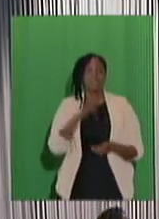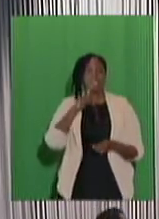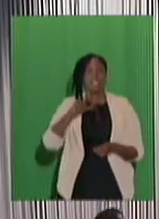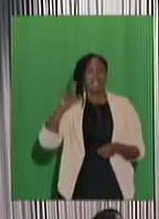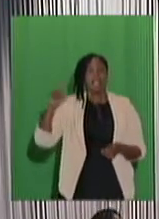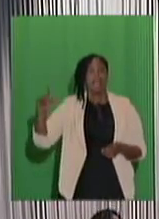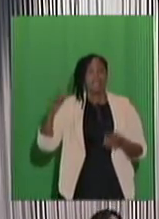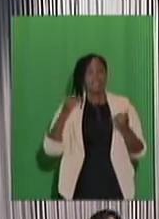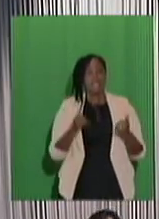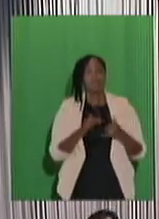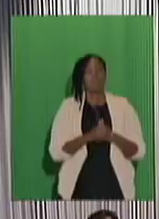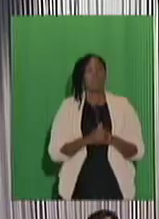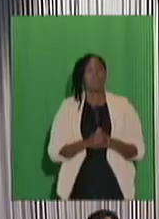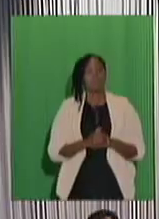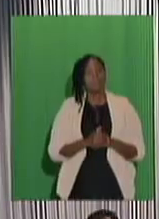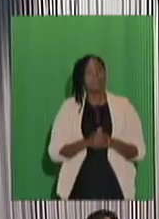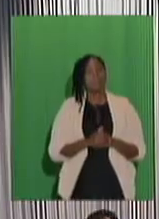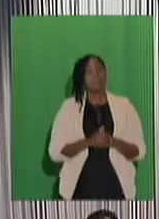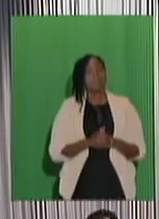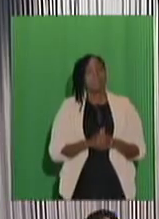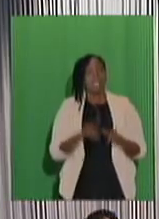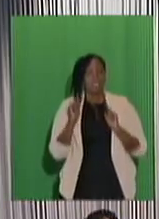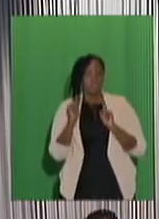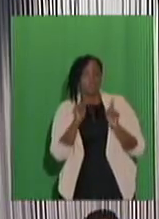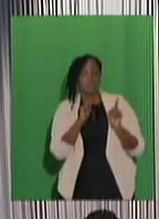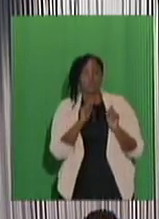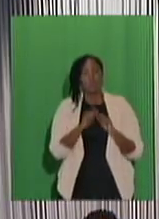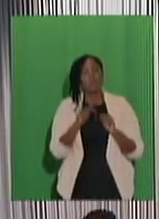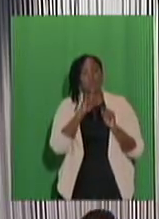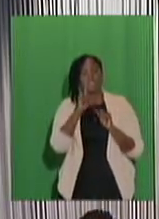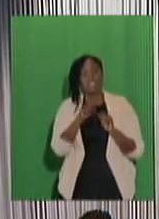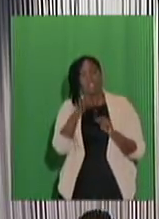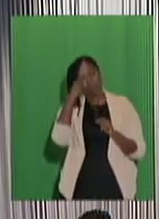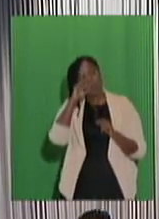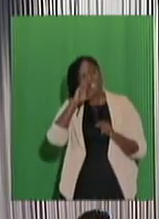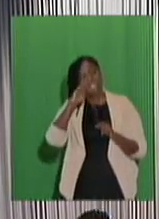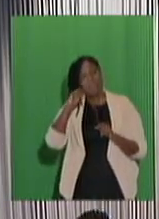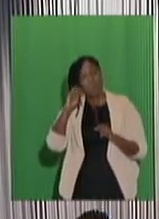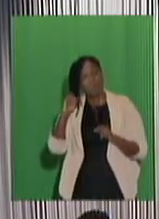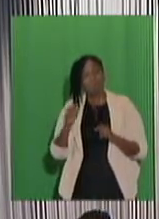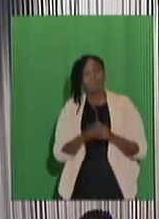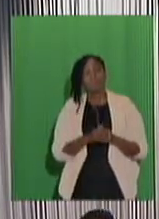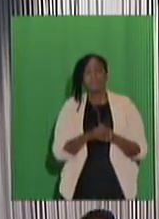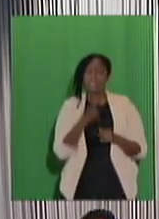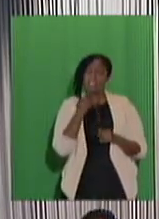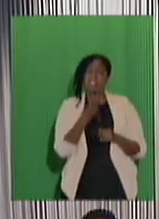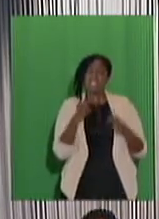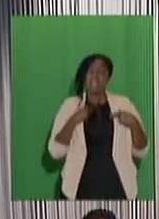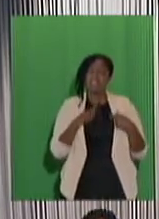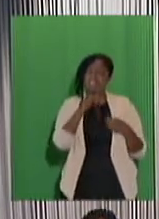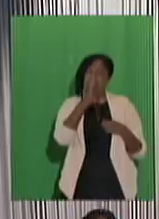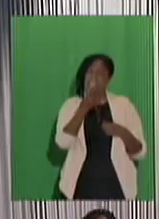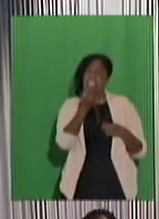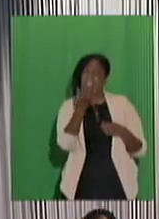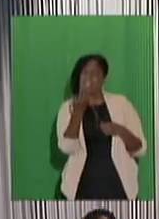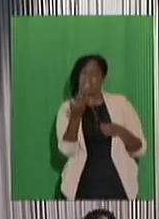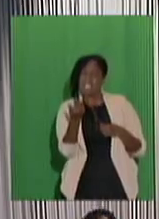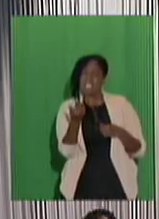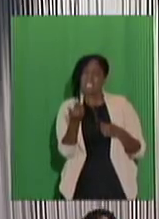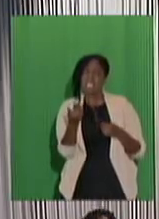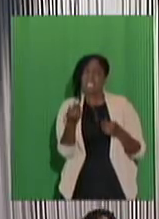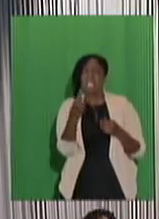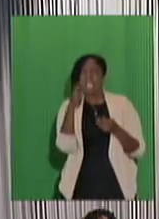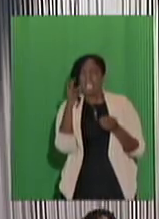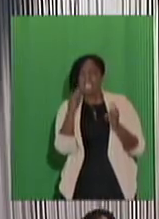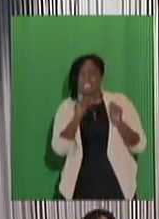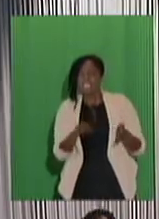Violet 68 again, to the CMO. You said there were about 10 to 15 repeat tests, but my belief was that the Balandra group alone